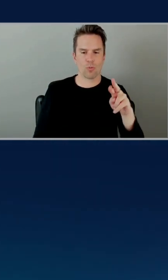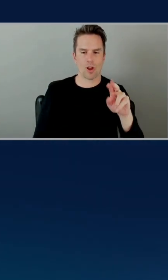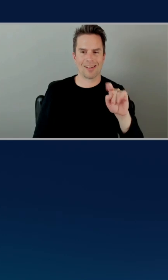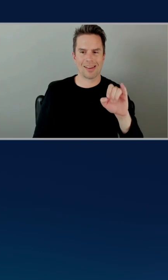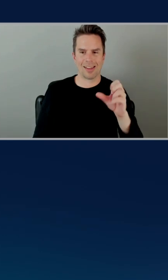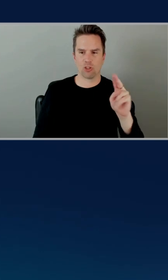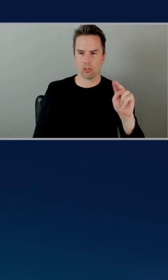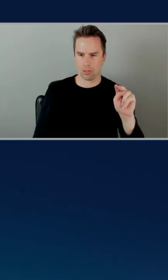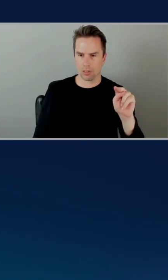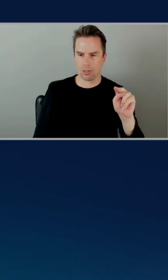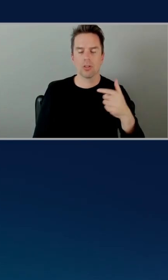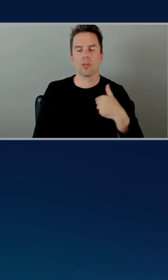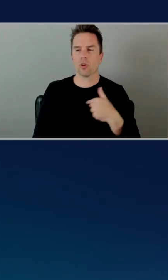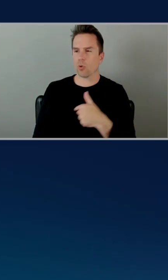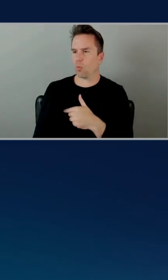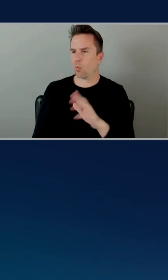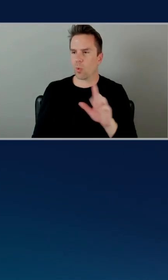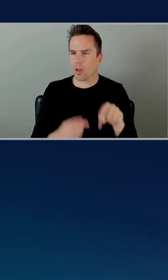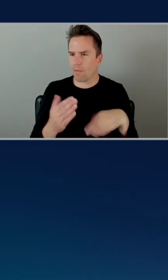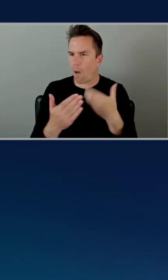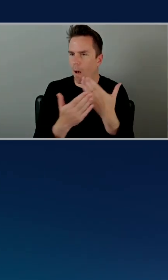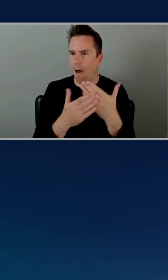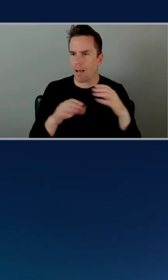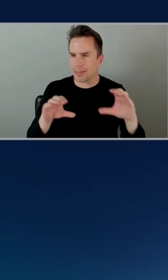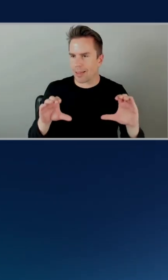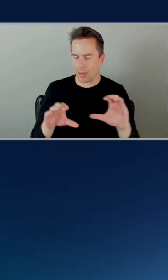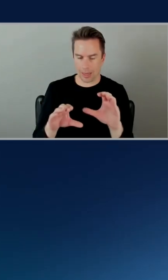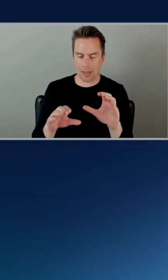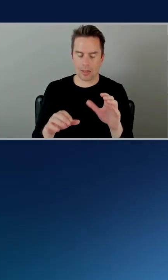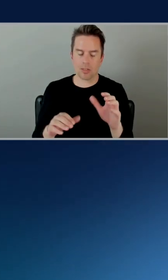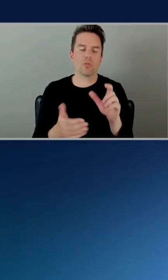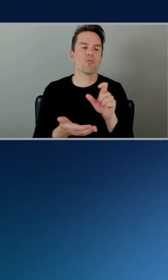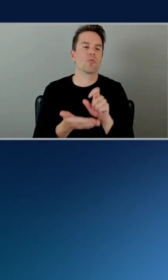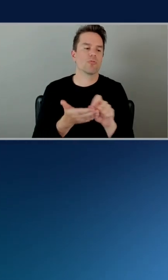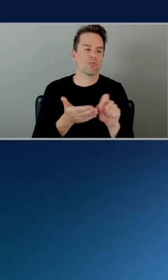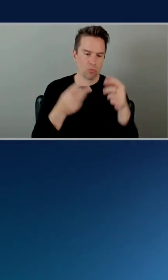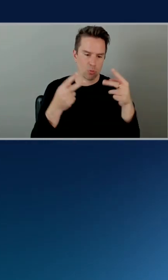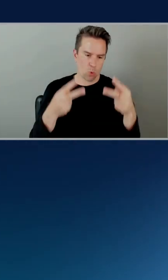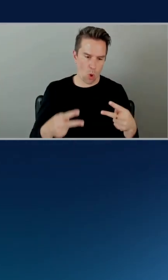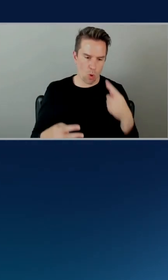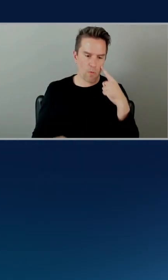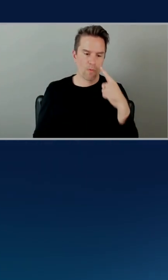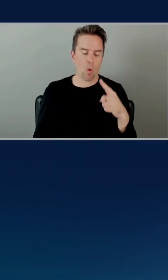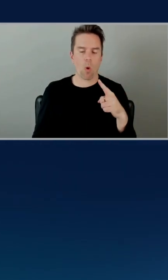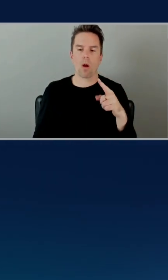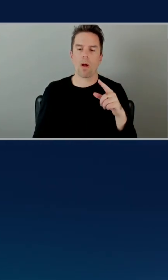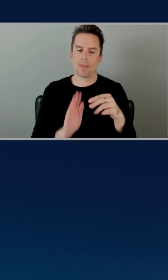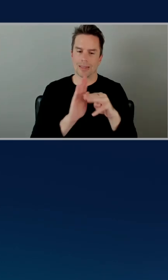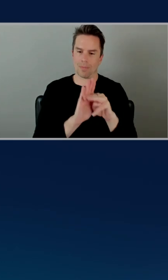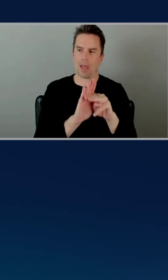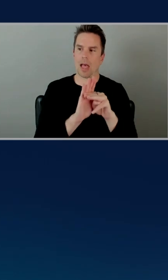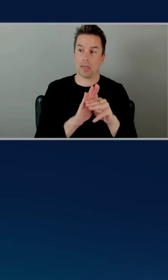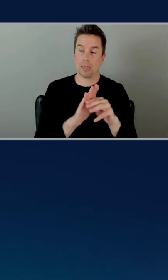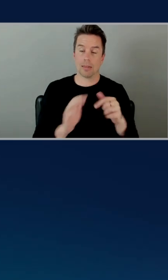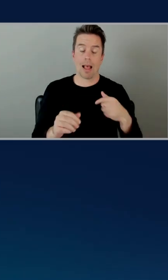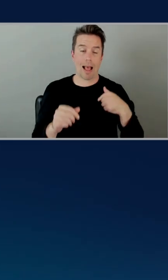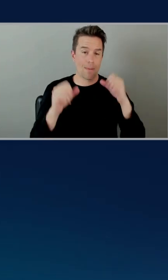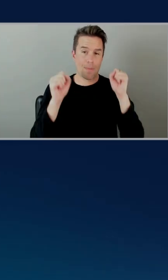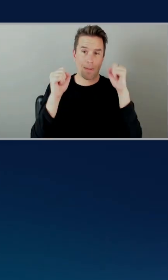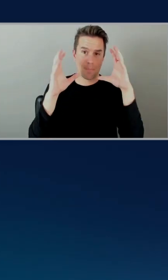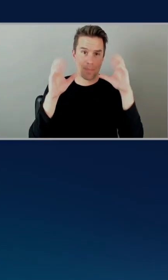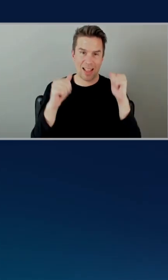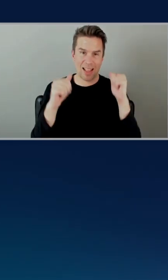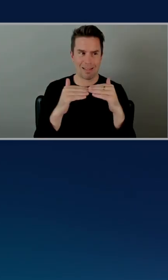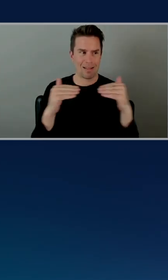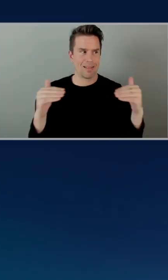And truly, I'm amazed at the amount of, the level of knowledge that it can apply to the